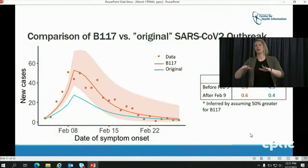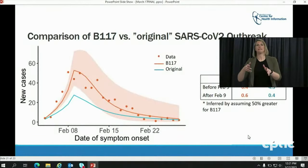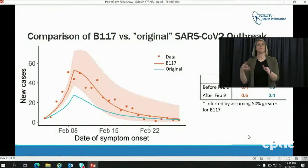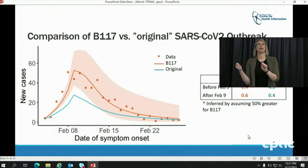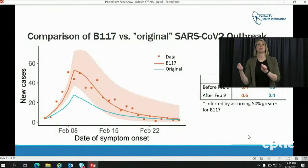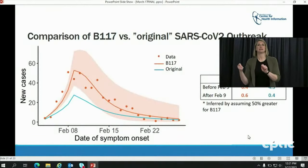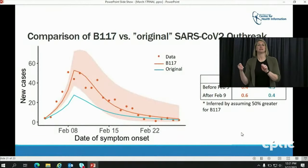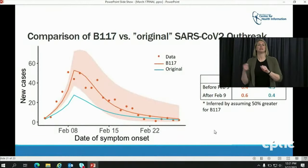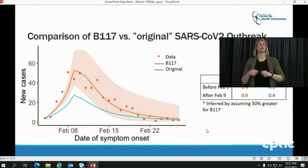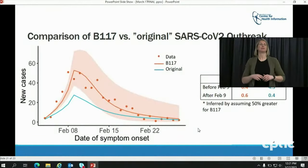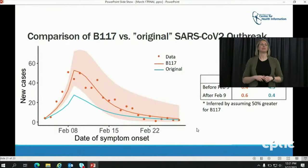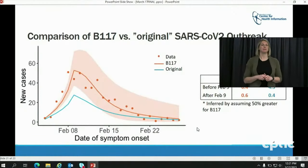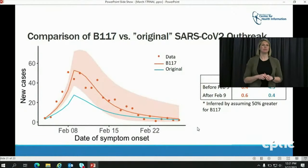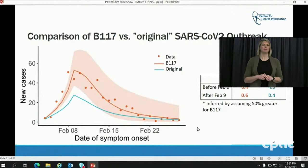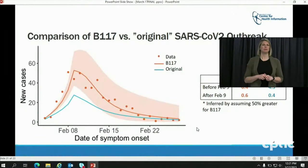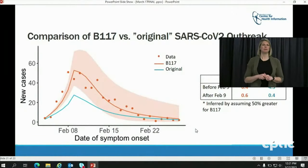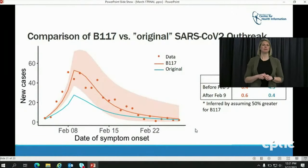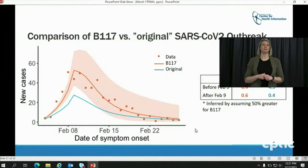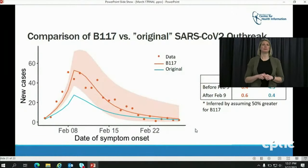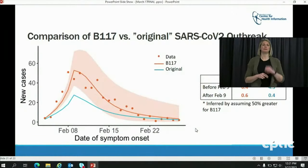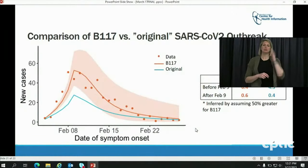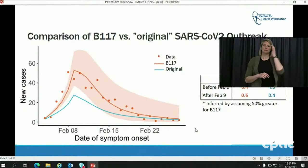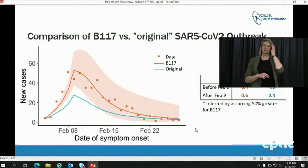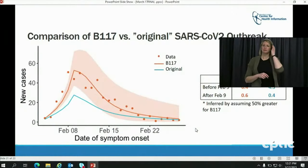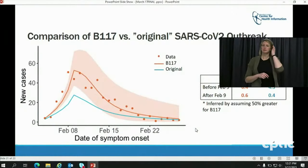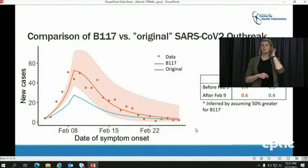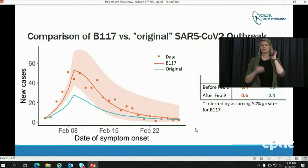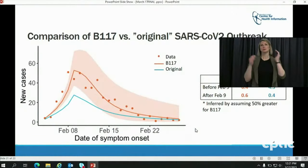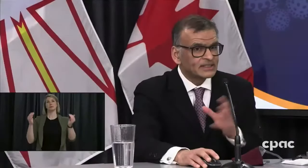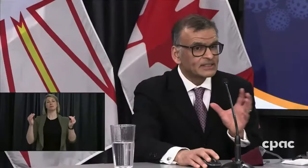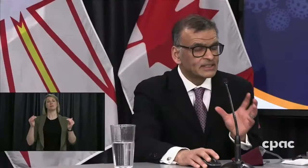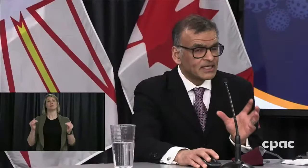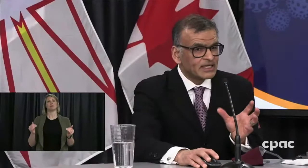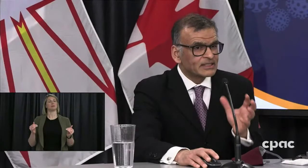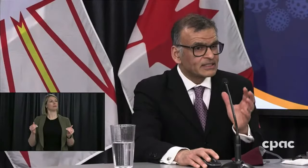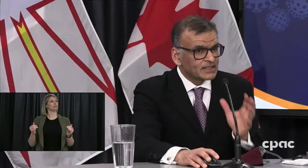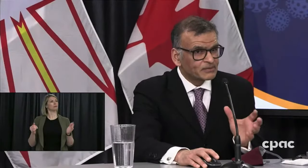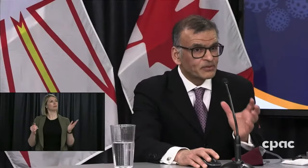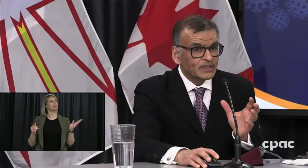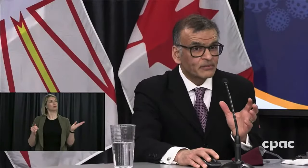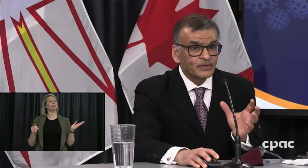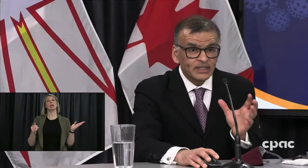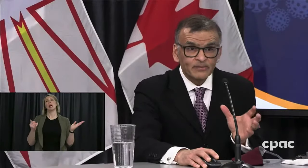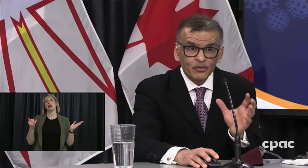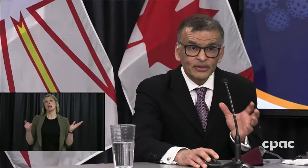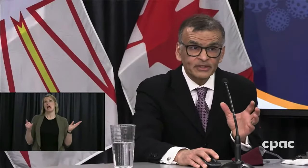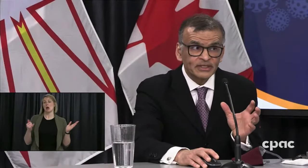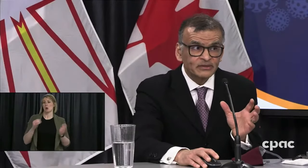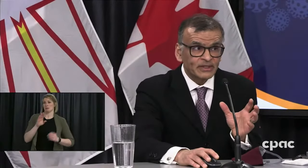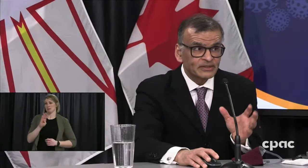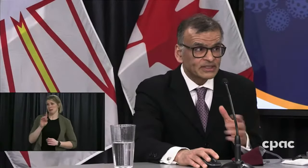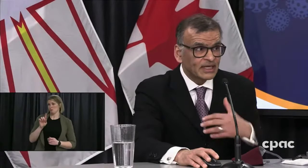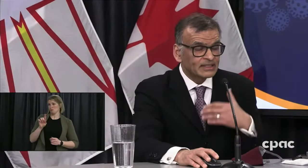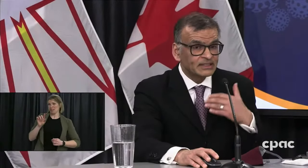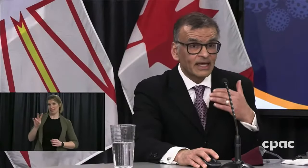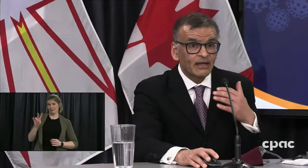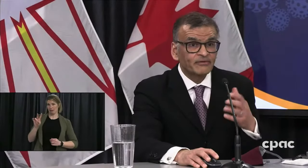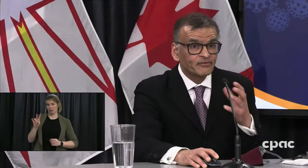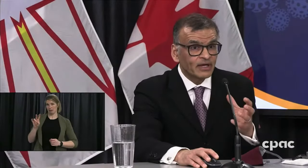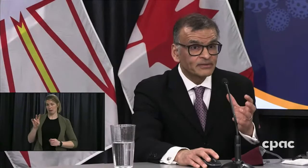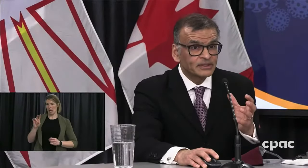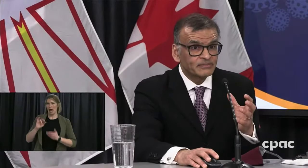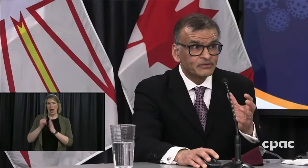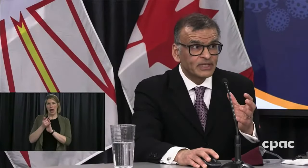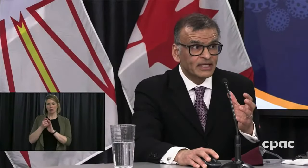So let's look at the impact that this particular variant had because this is conceptually a really important thing to understand is